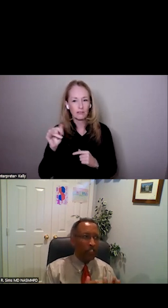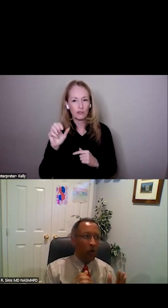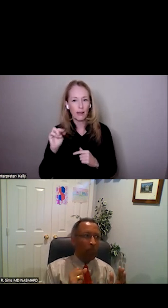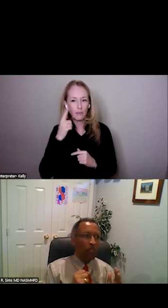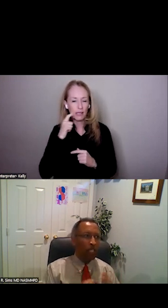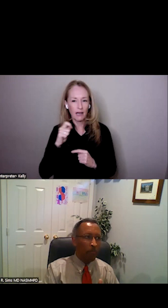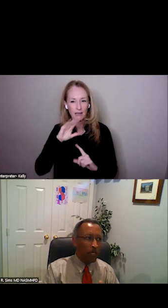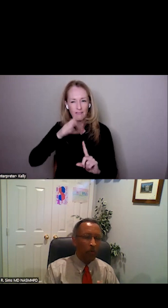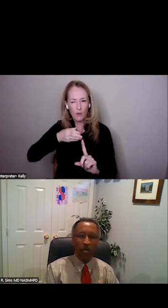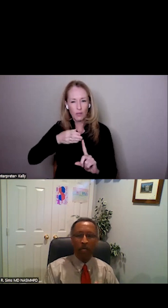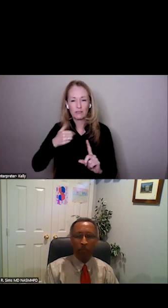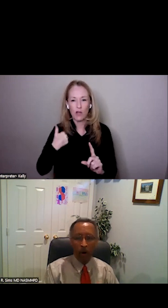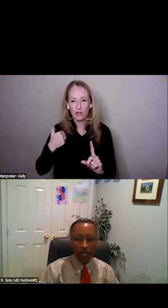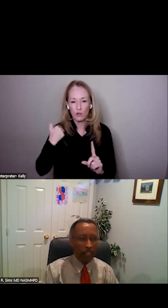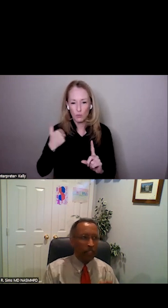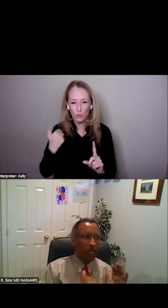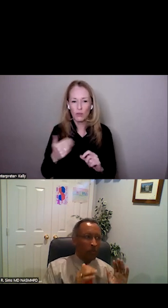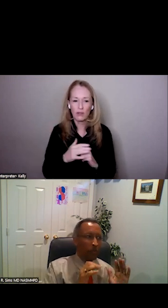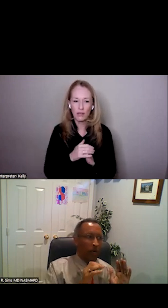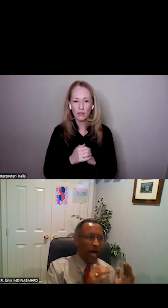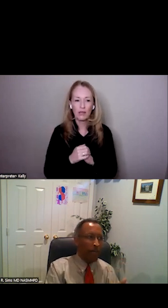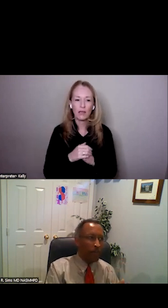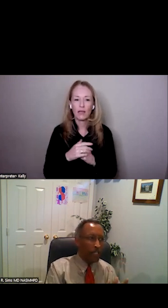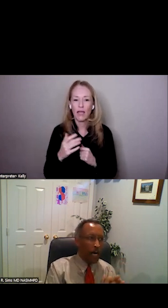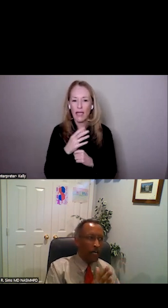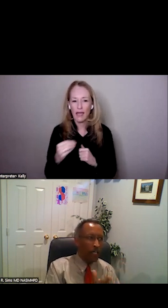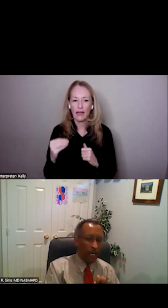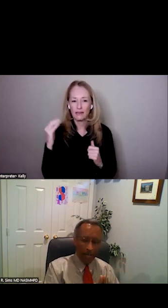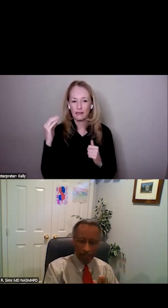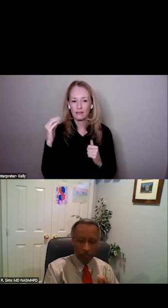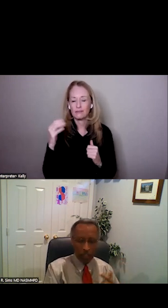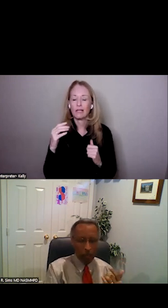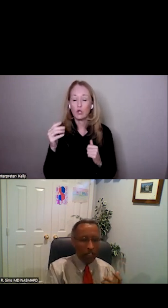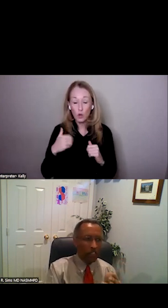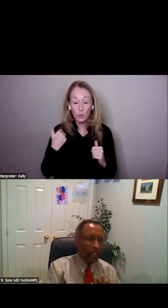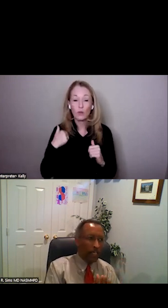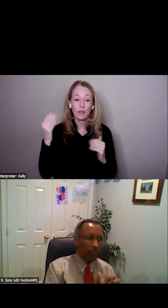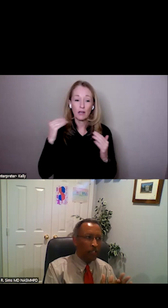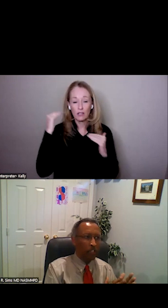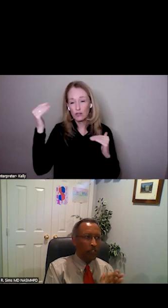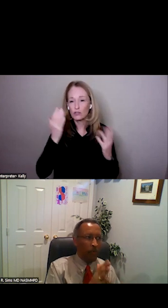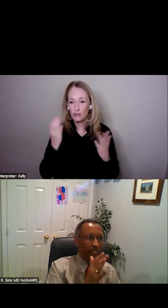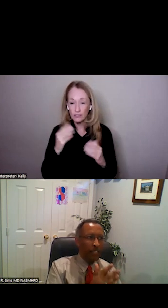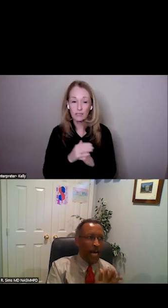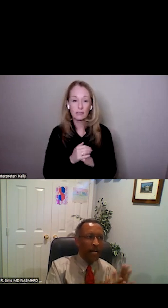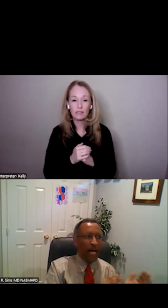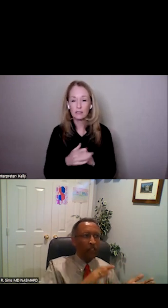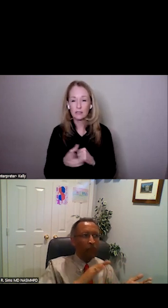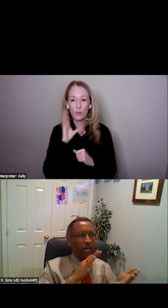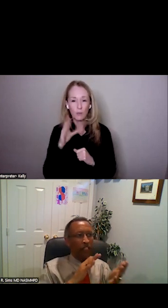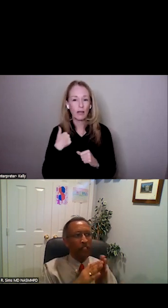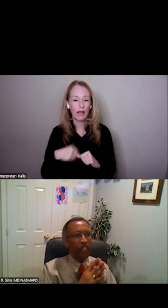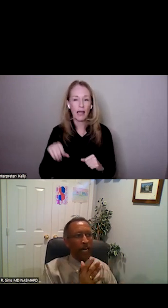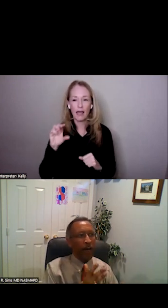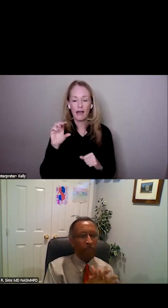services. So believe me, you want to be a part of this. We will have in our speakers SAMHSA's Youth Crisis Guidelines